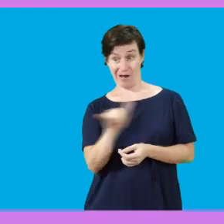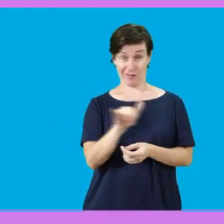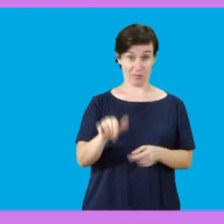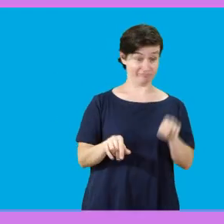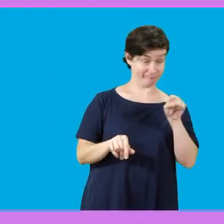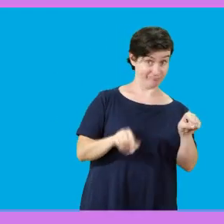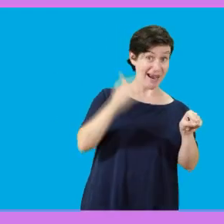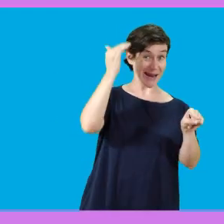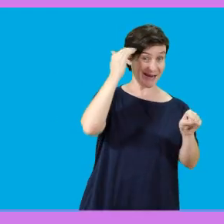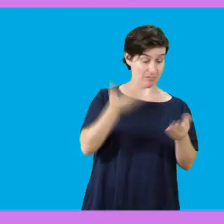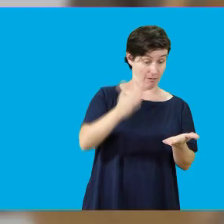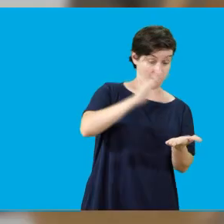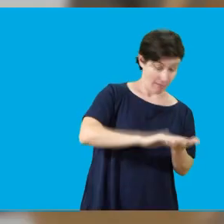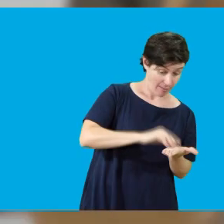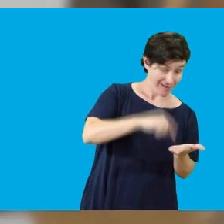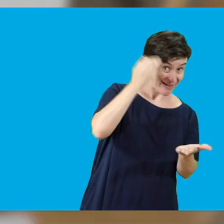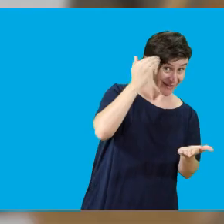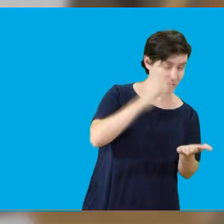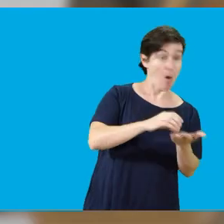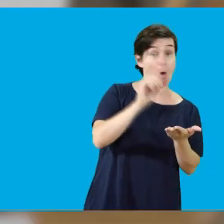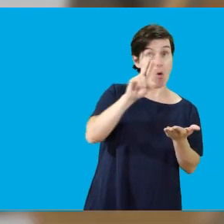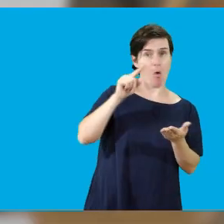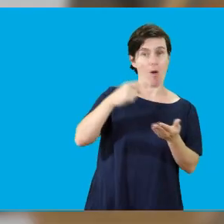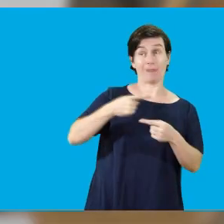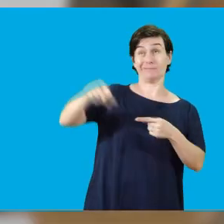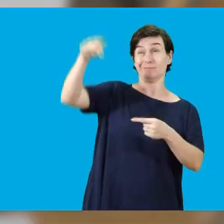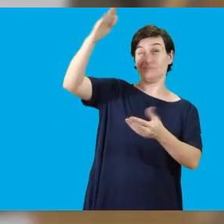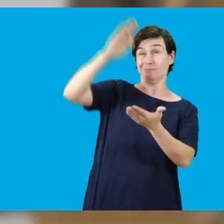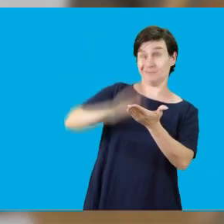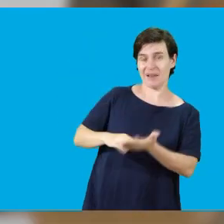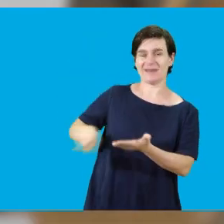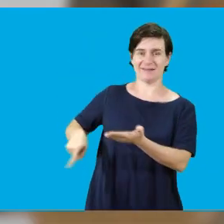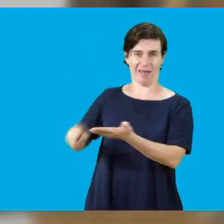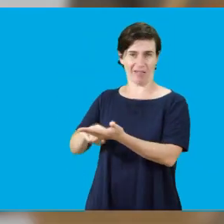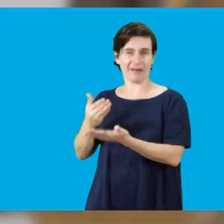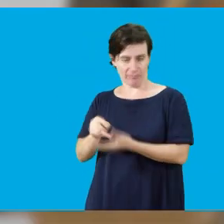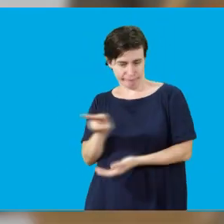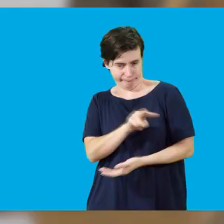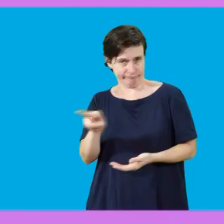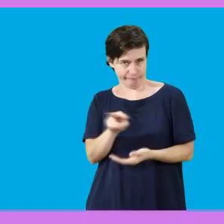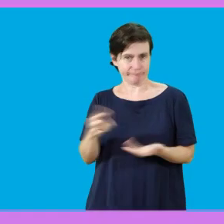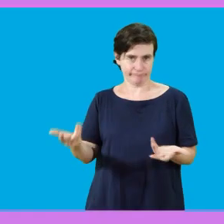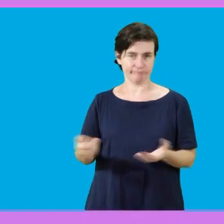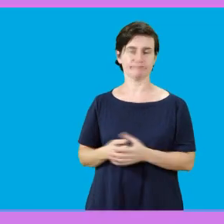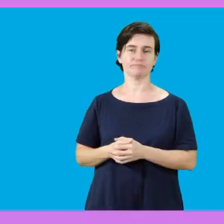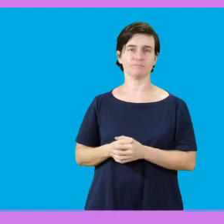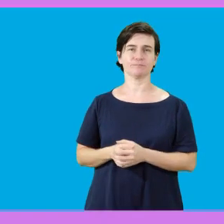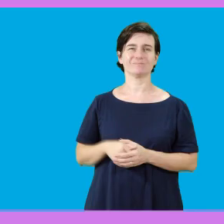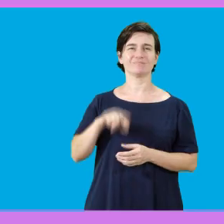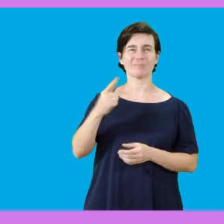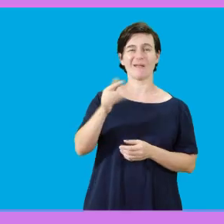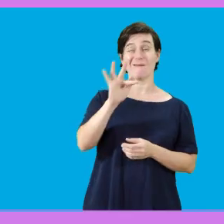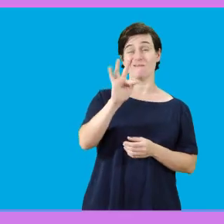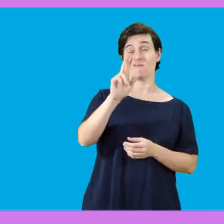can get out of tossing a coin. So that outcome can either be a head or it can be a tail. The next word